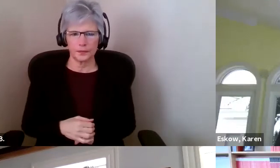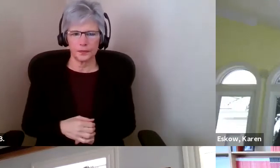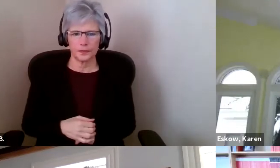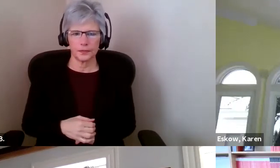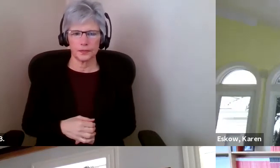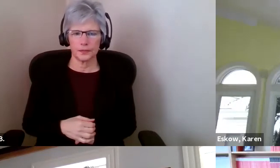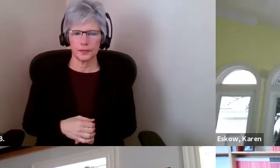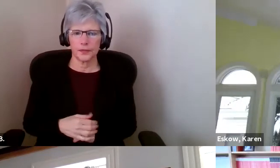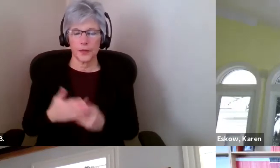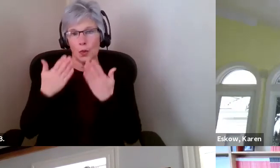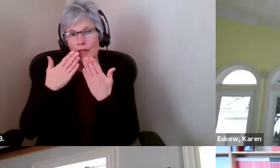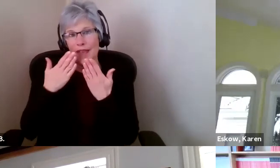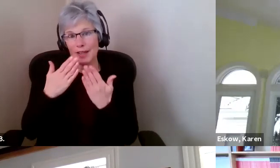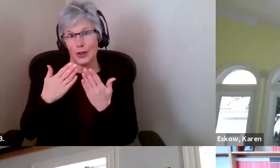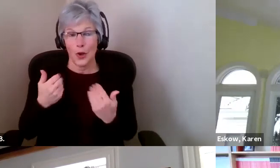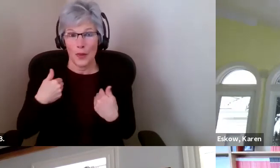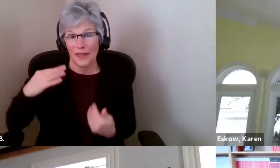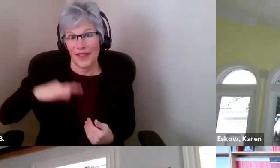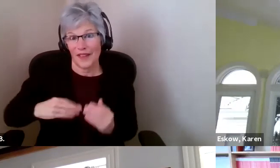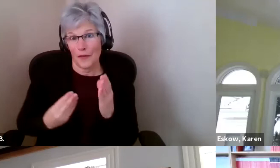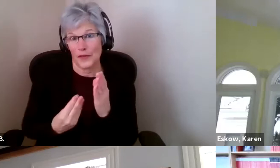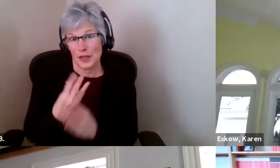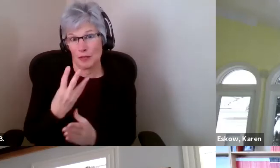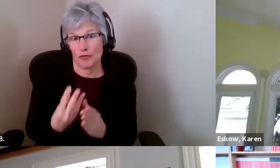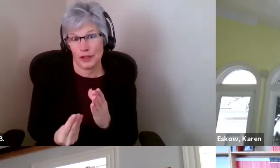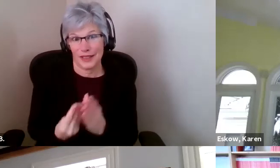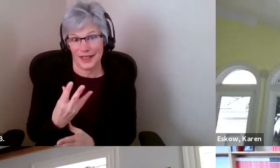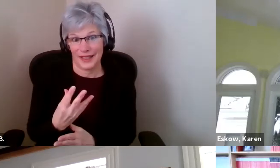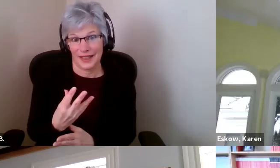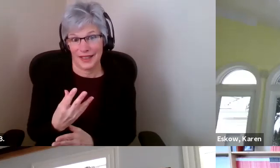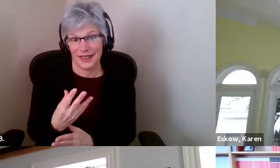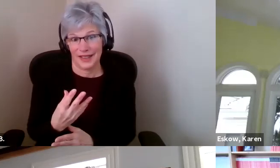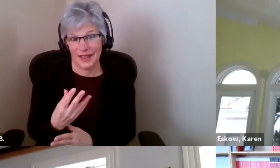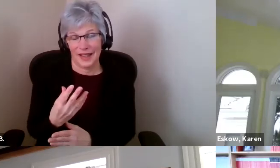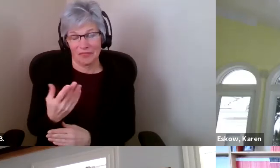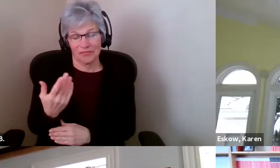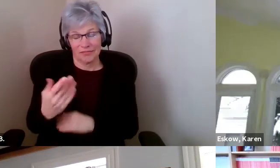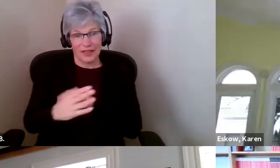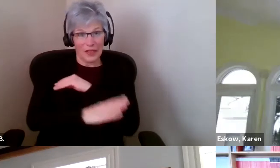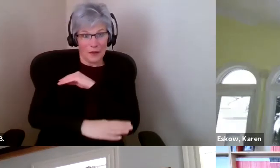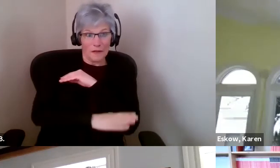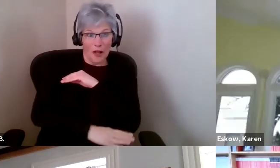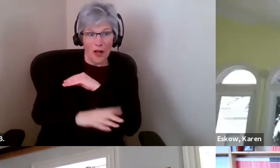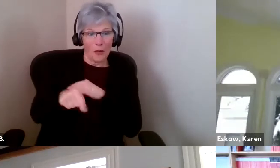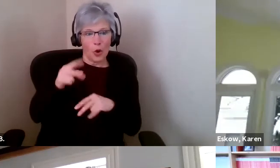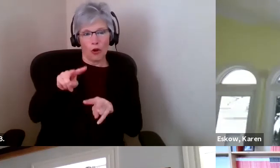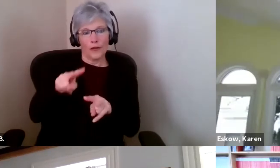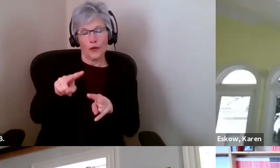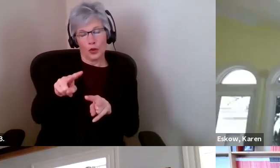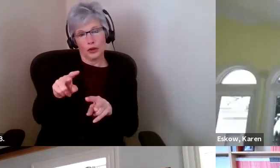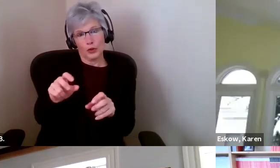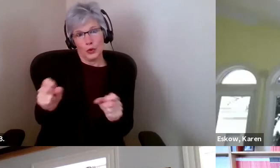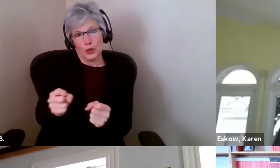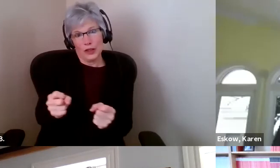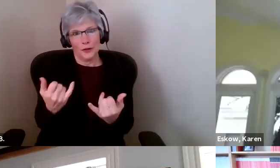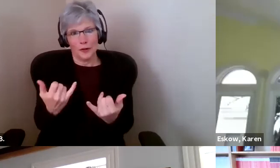advantage of spring, right? Which we didn't have. We had winter to look forward to at the beginning of the fall semester. And I say that